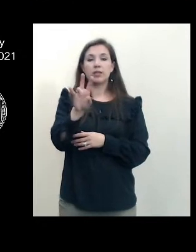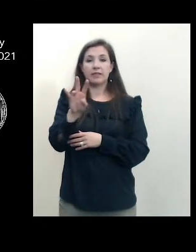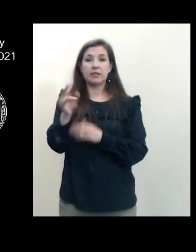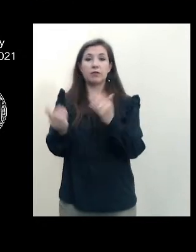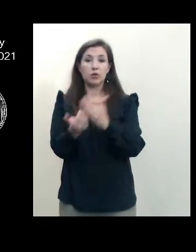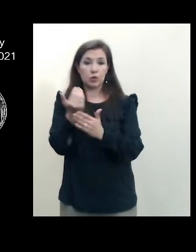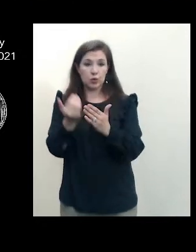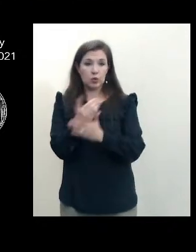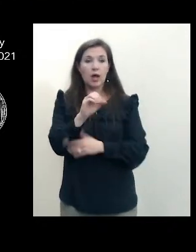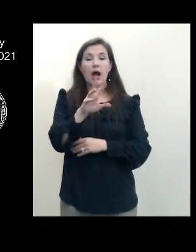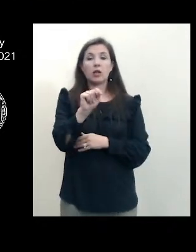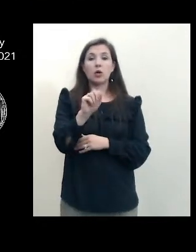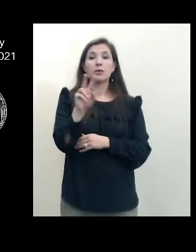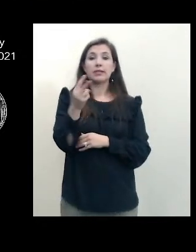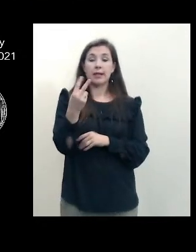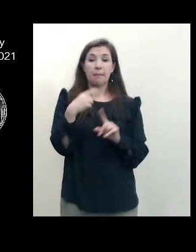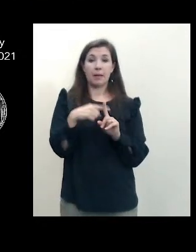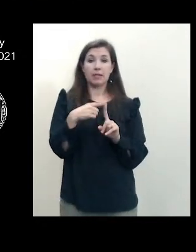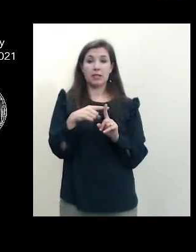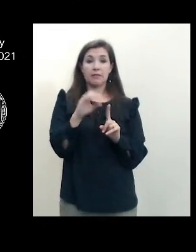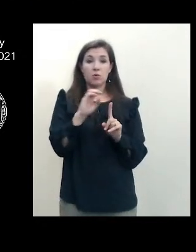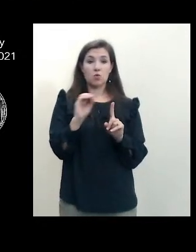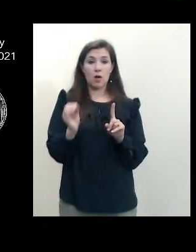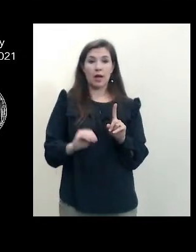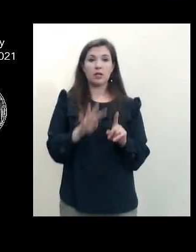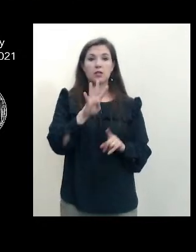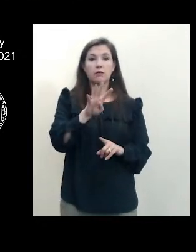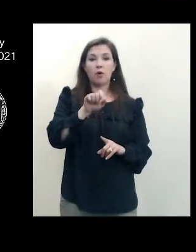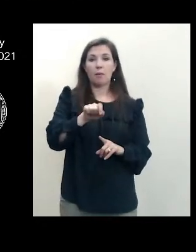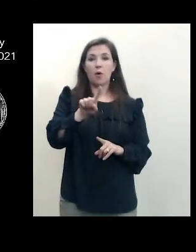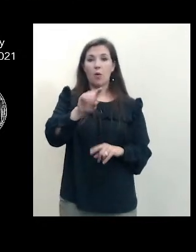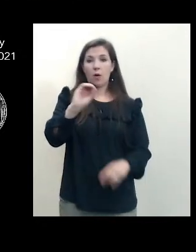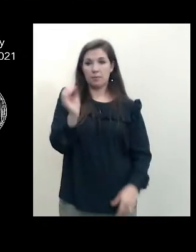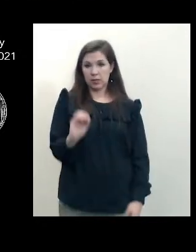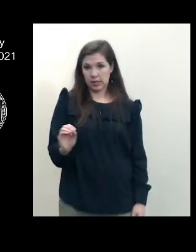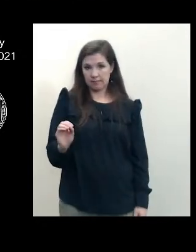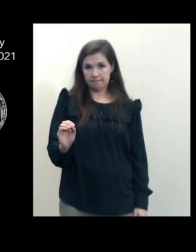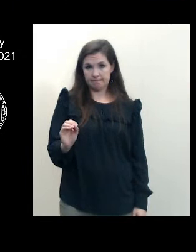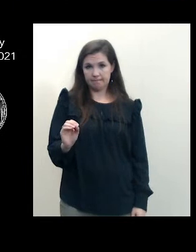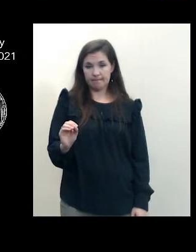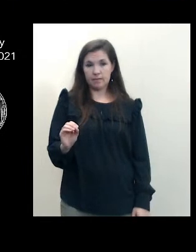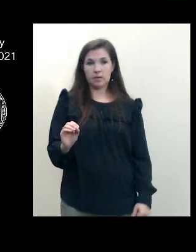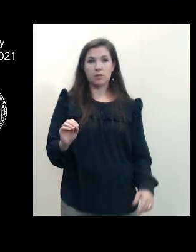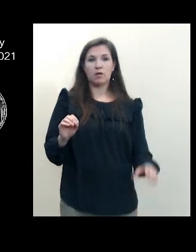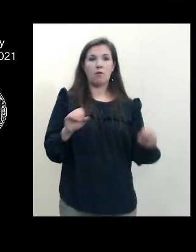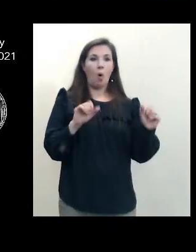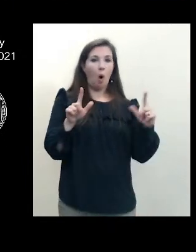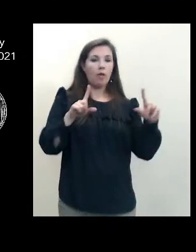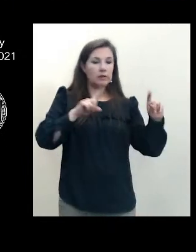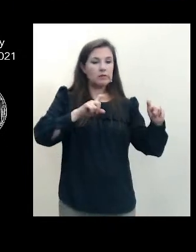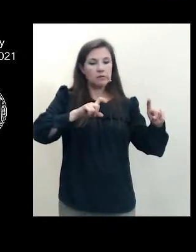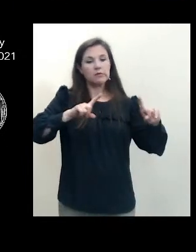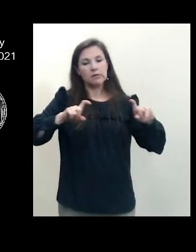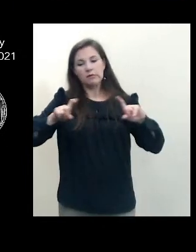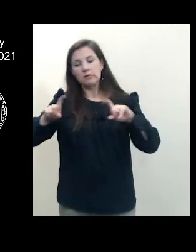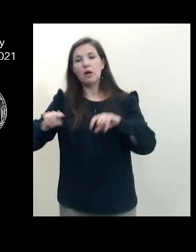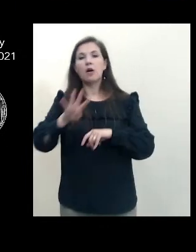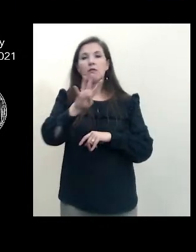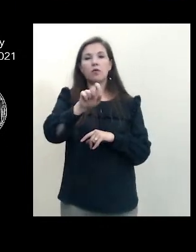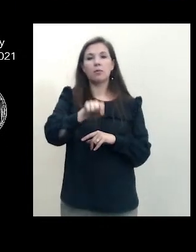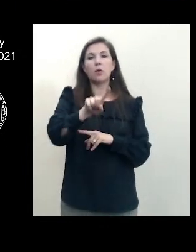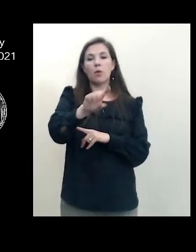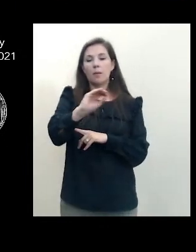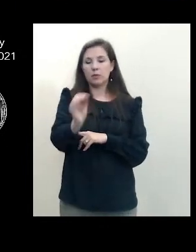for October 2nd, according to New York State, was 4.1%. So of all the tests that were done, 4.1% came